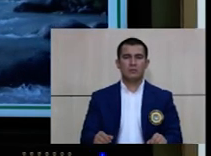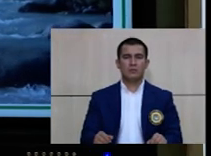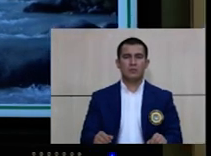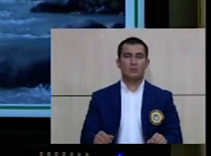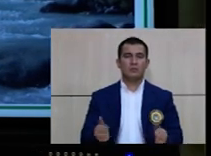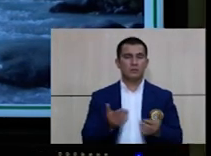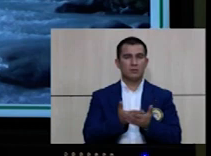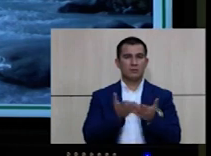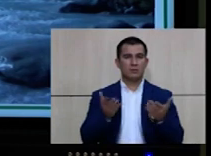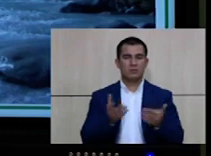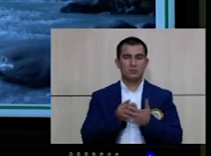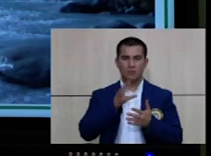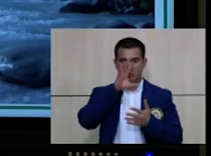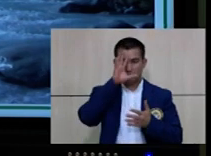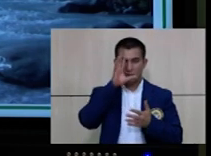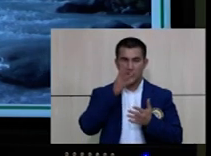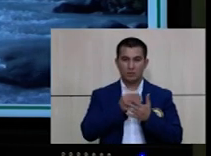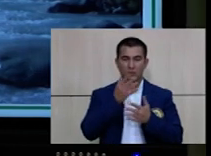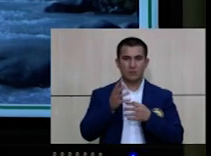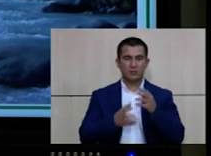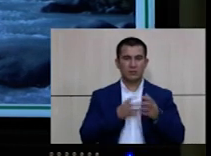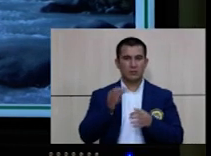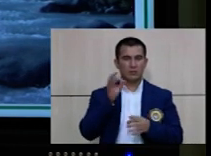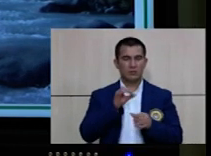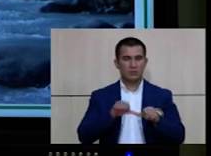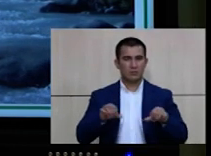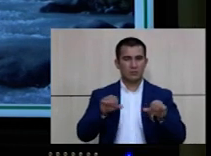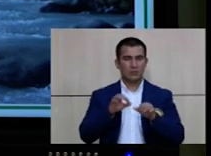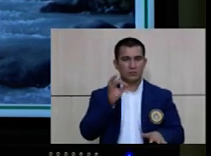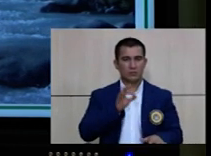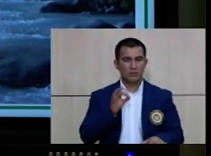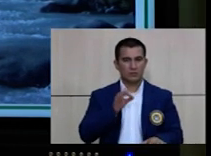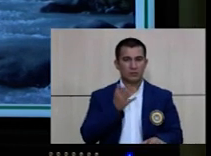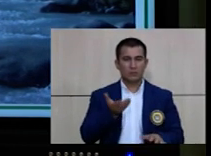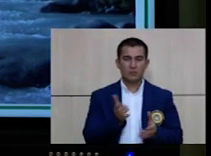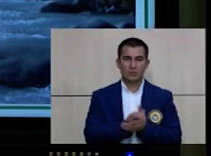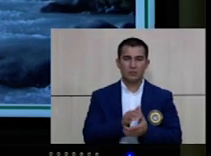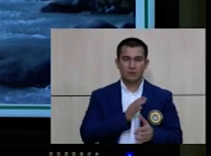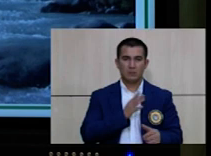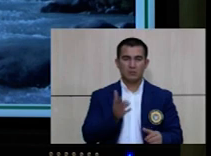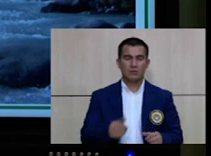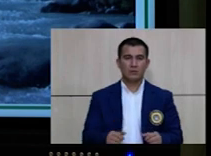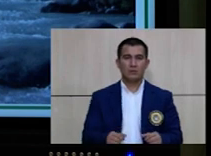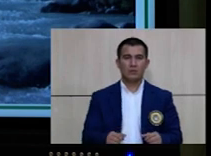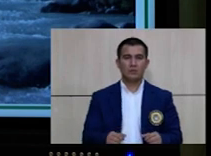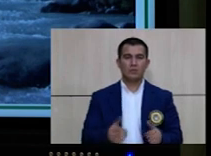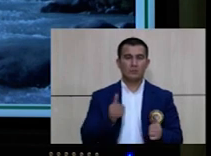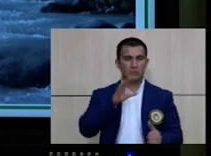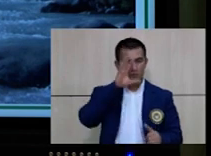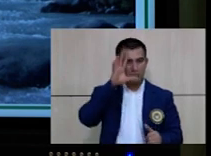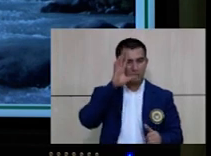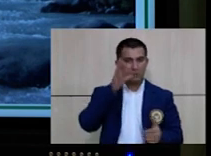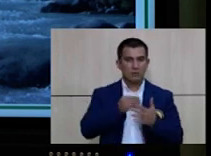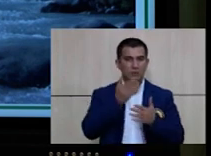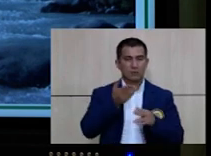Mana biz Surxondaryo tabiiy geografik okrugining daryolari bilan tanishib chiqdik. Mana